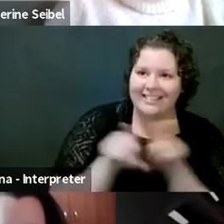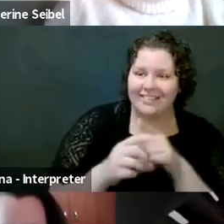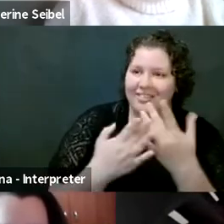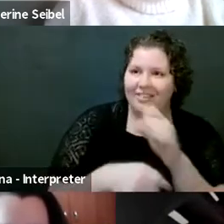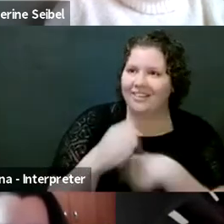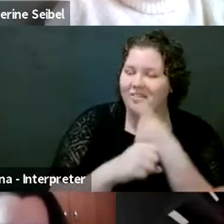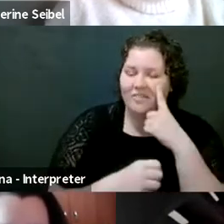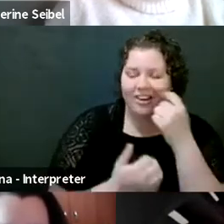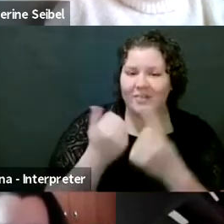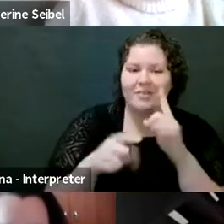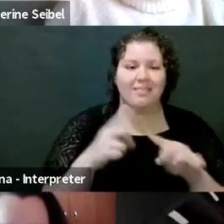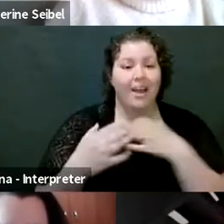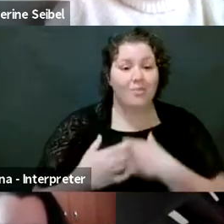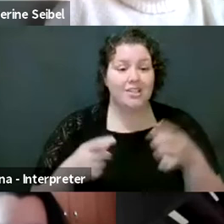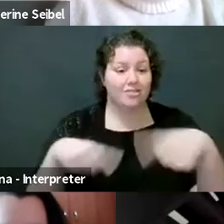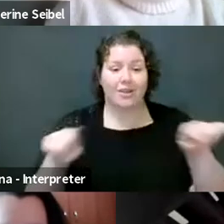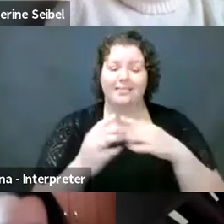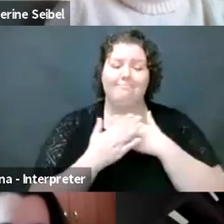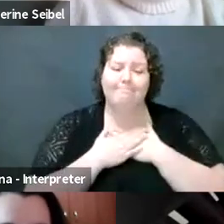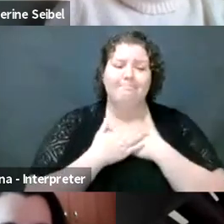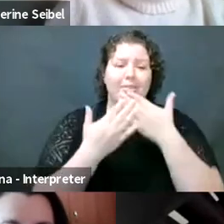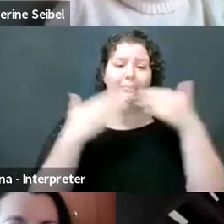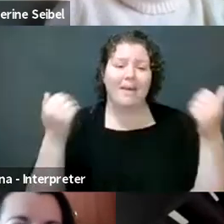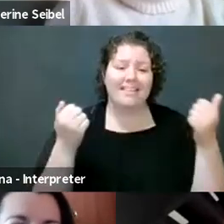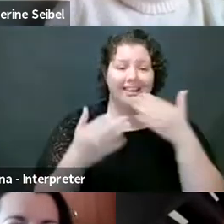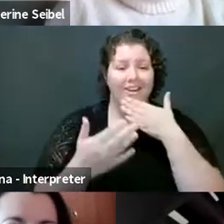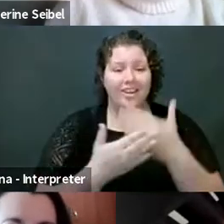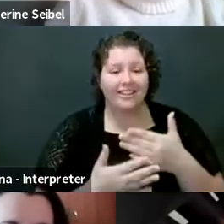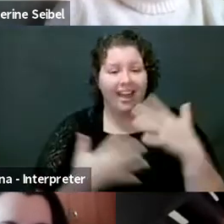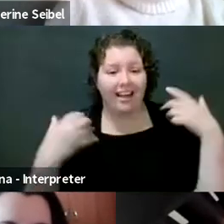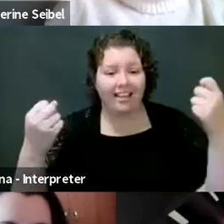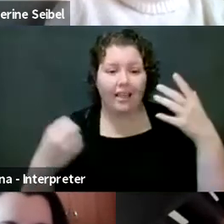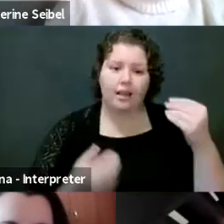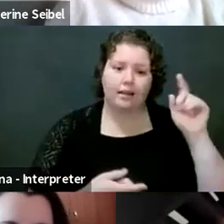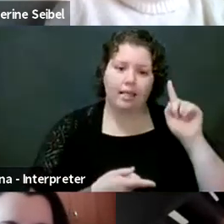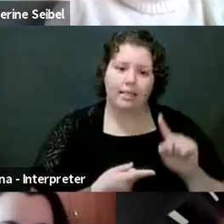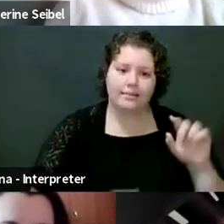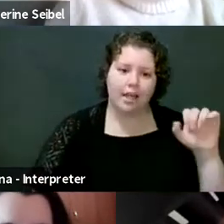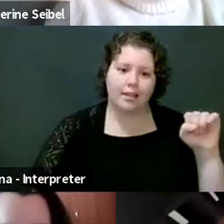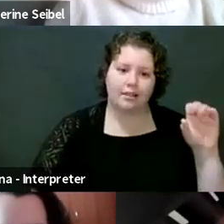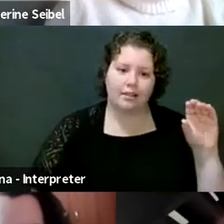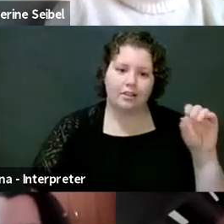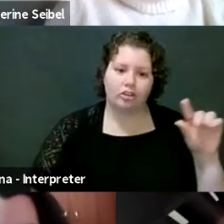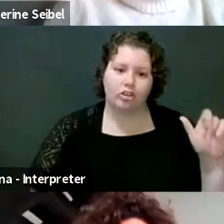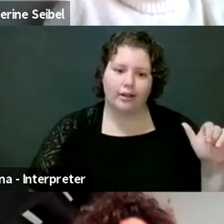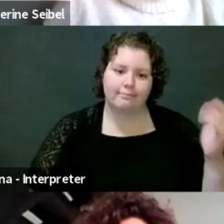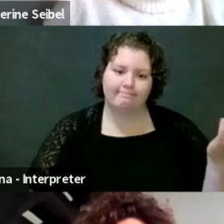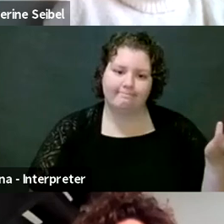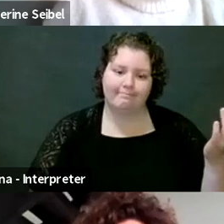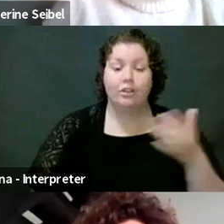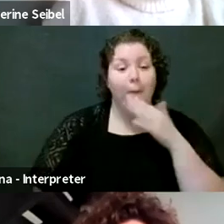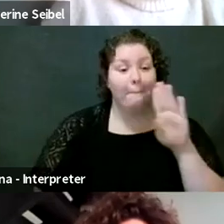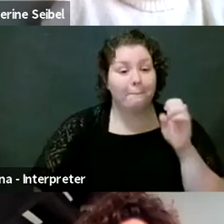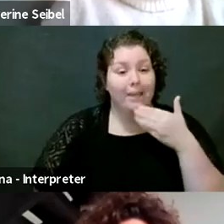I wish you all the best, good health, and maybe a little bit less sogginess. So be well, everyone, and we'll see